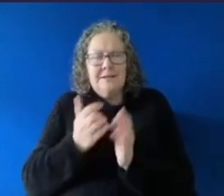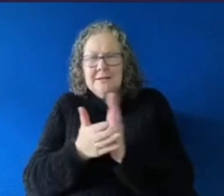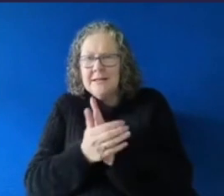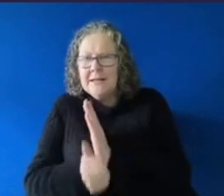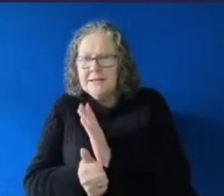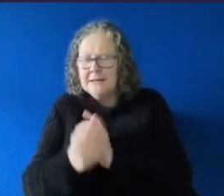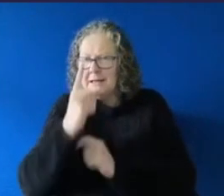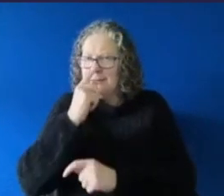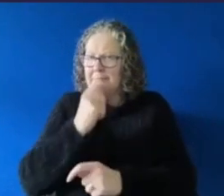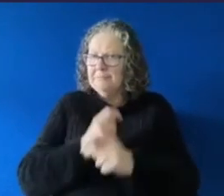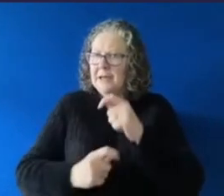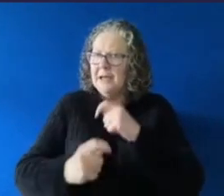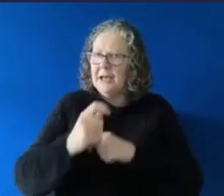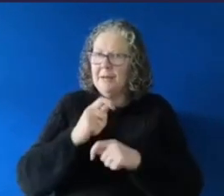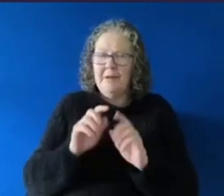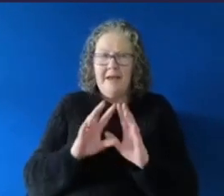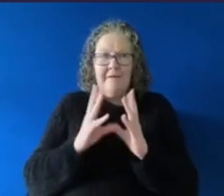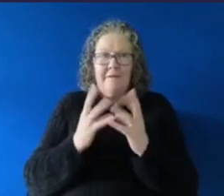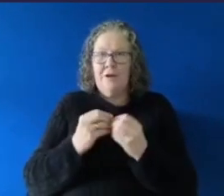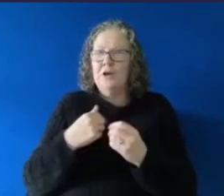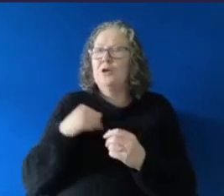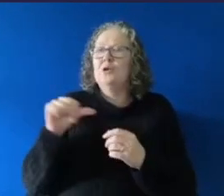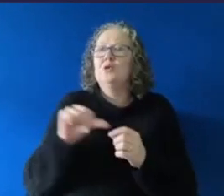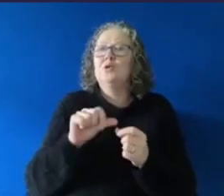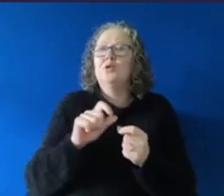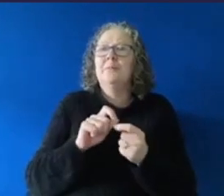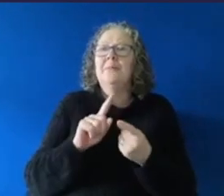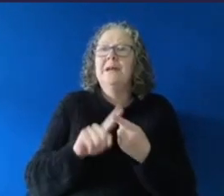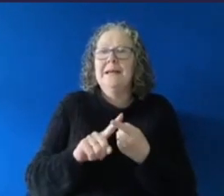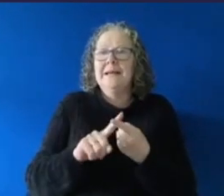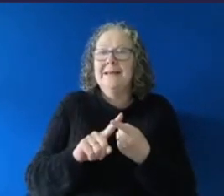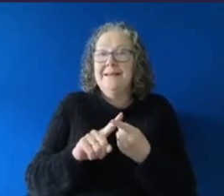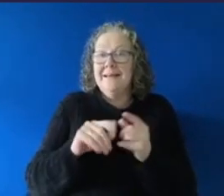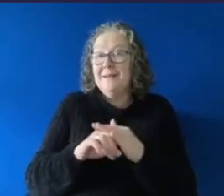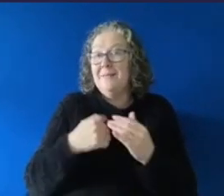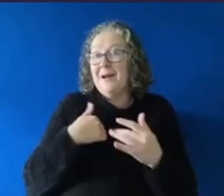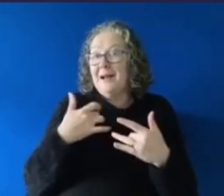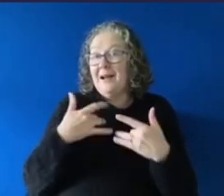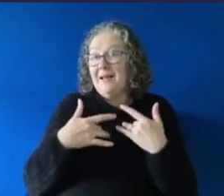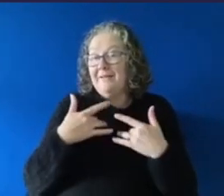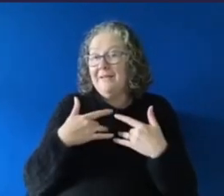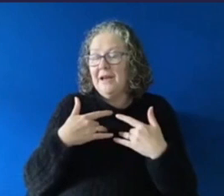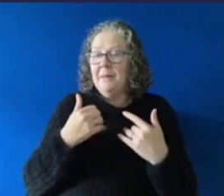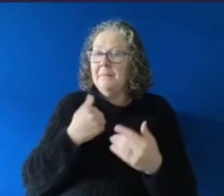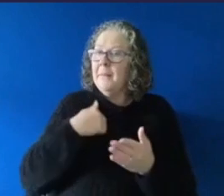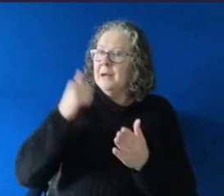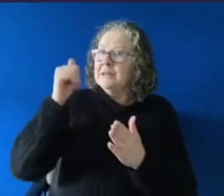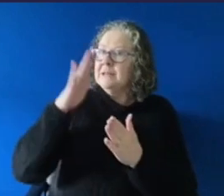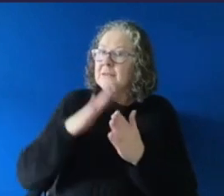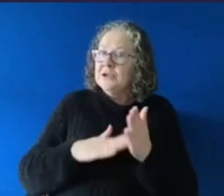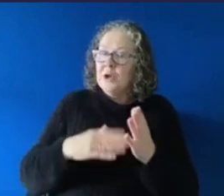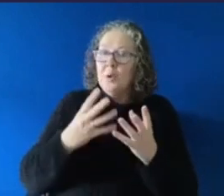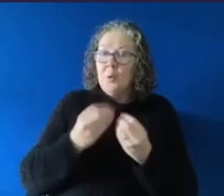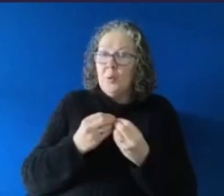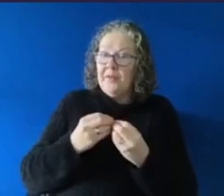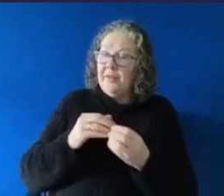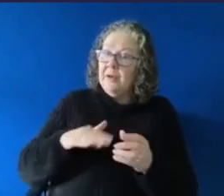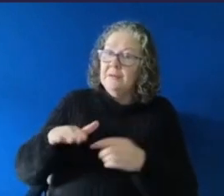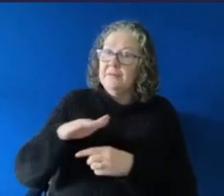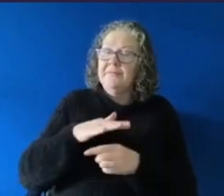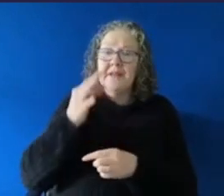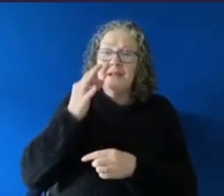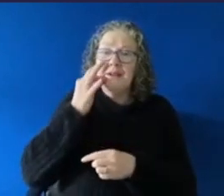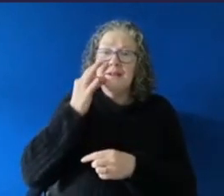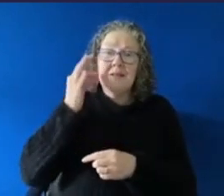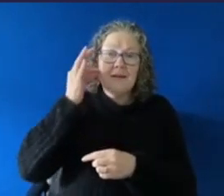become everything that you were meant to be in your life. And in my experience with families of the Ohago over a